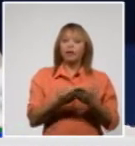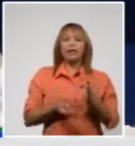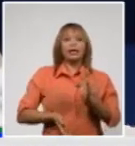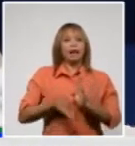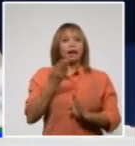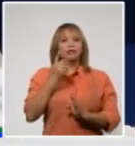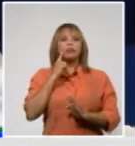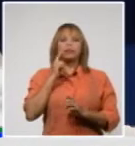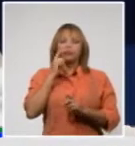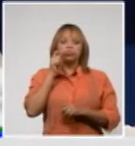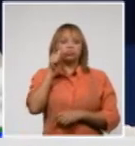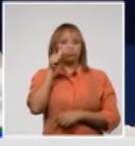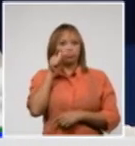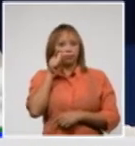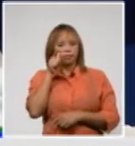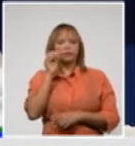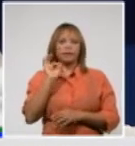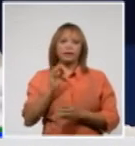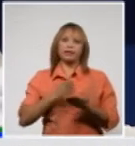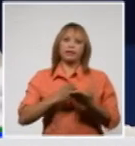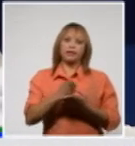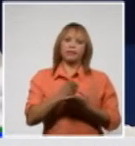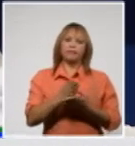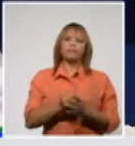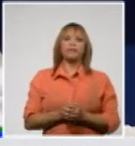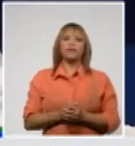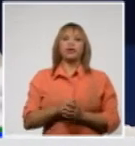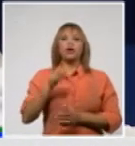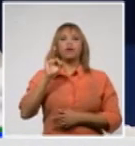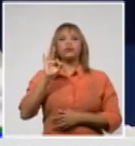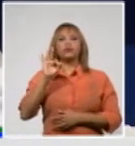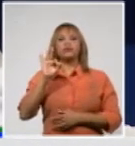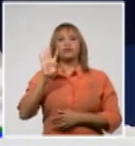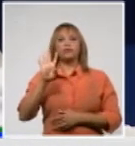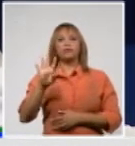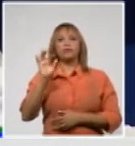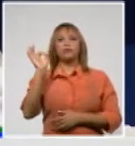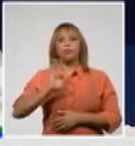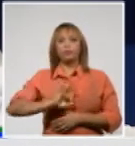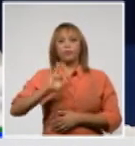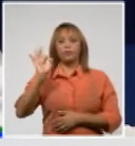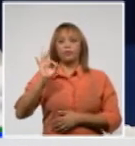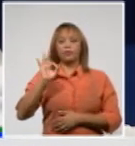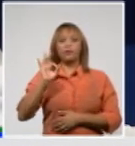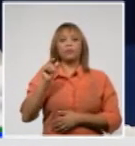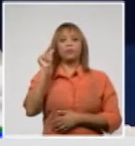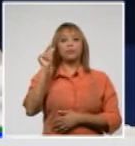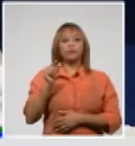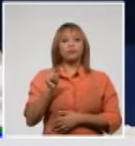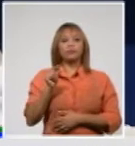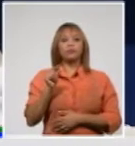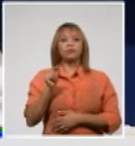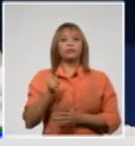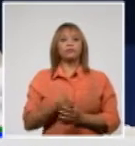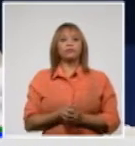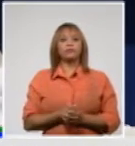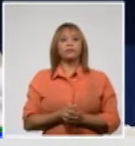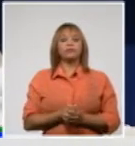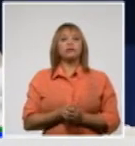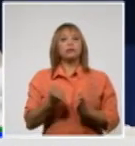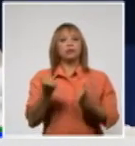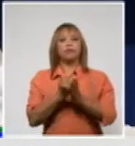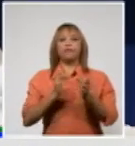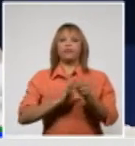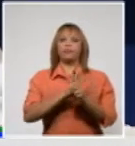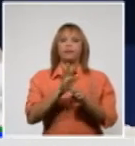usual activities after completing the mandatory 15-day post-COVID-19 monitoring